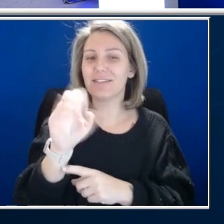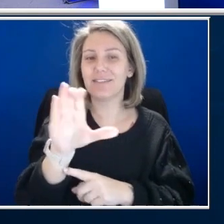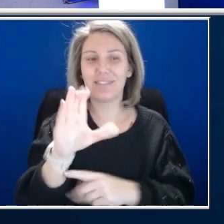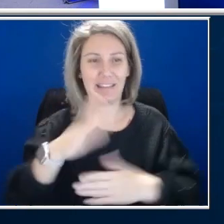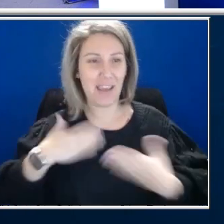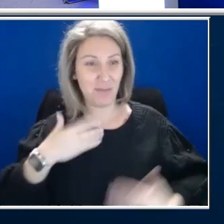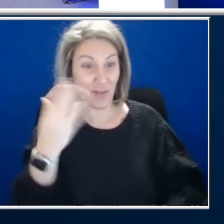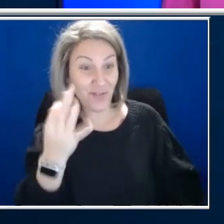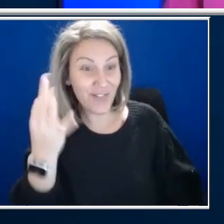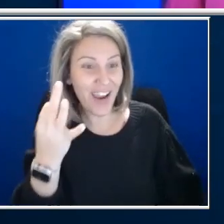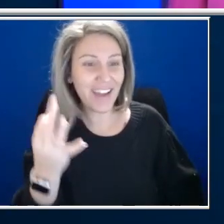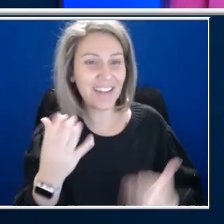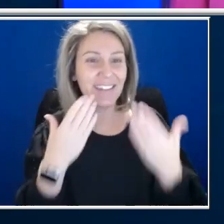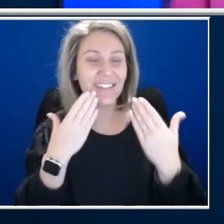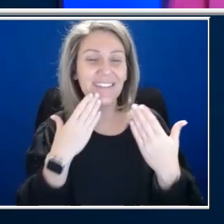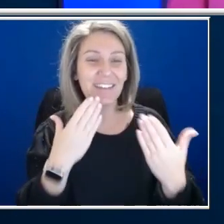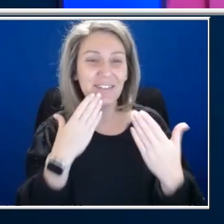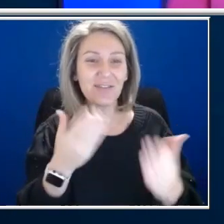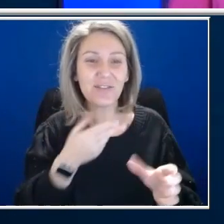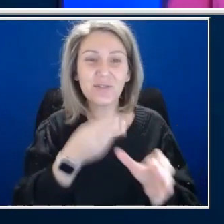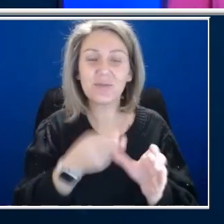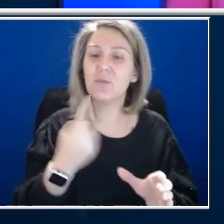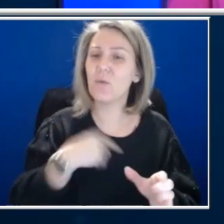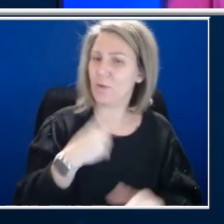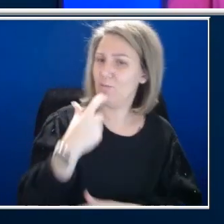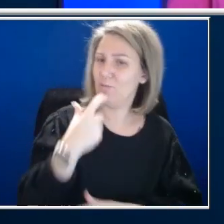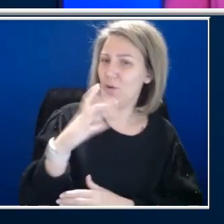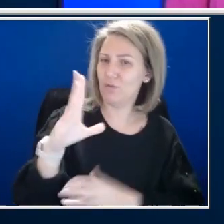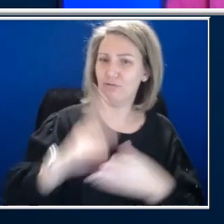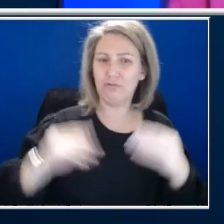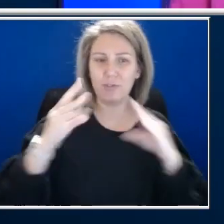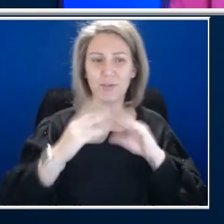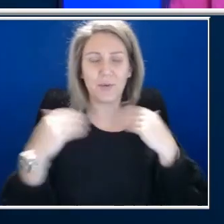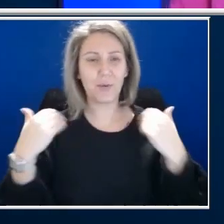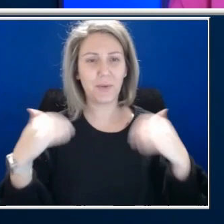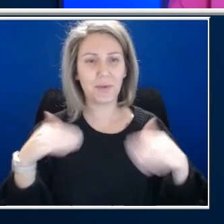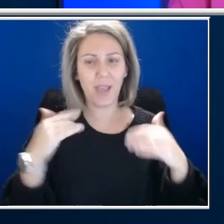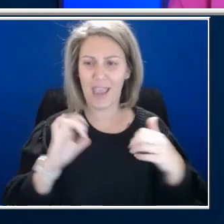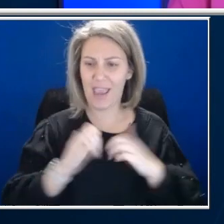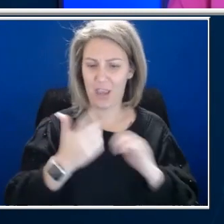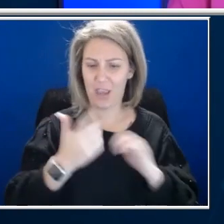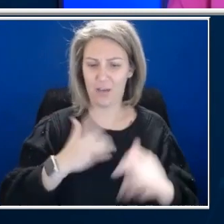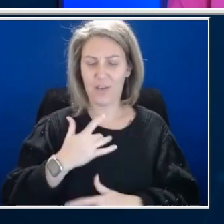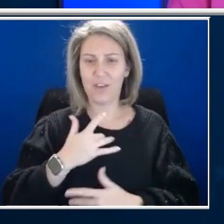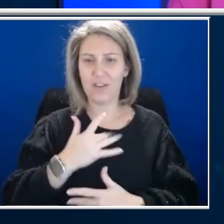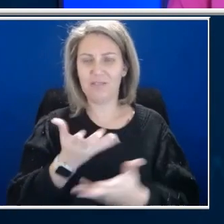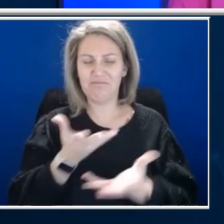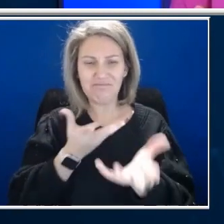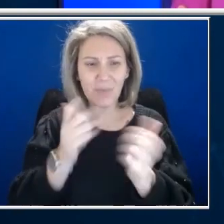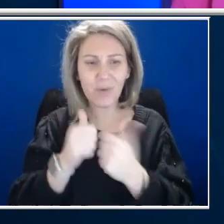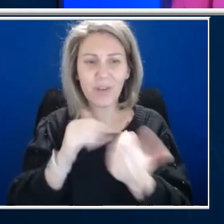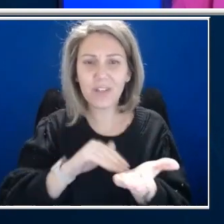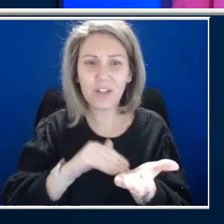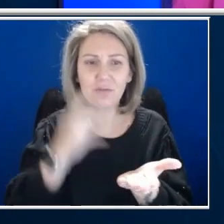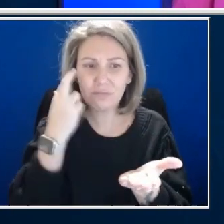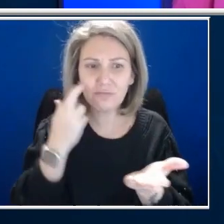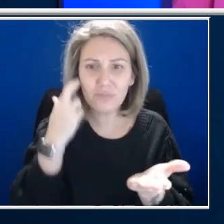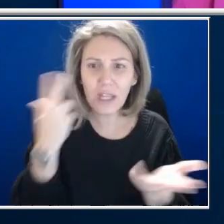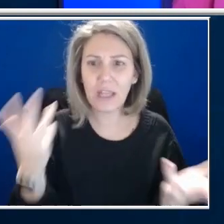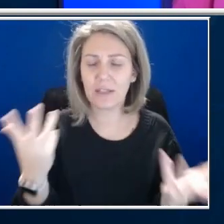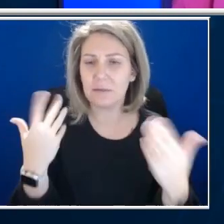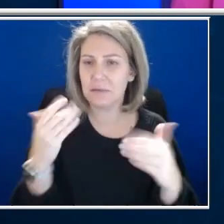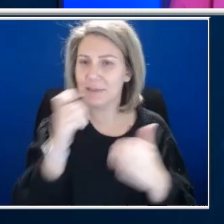for being with us. Sherry, we just watched your story. How did it feel talking to those doctors first and realizing they just simply didn't believe